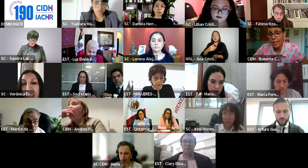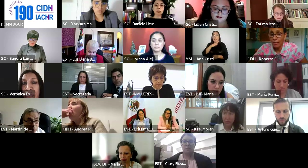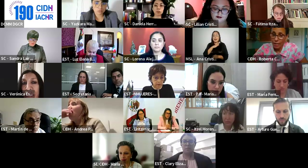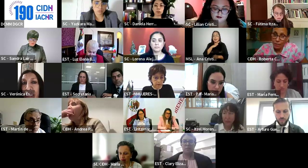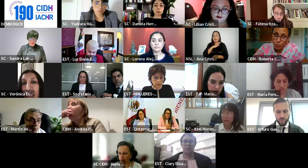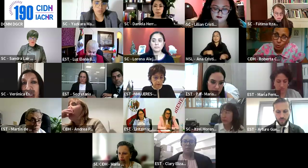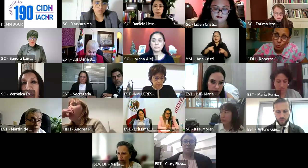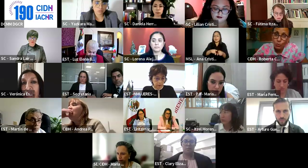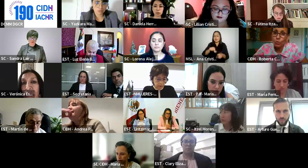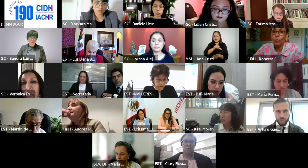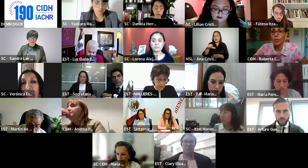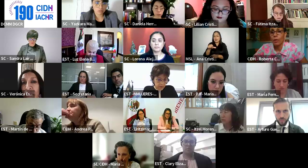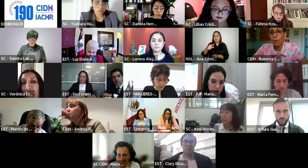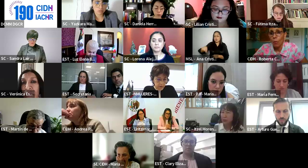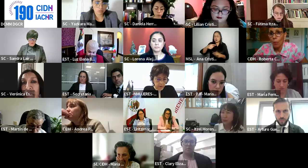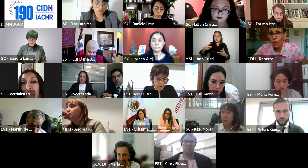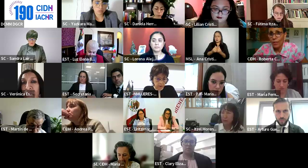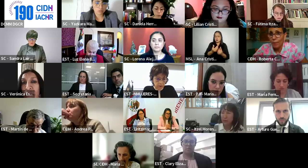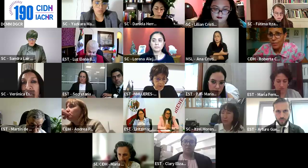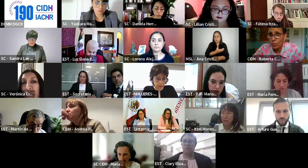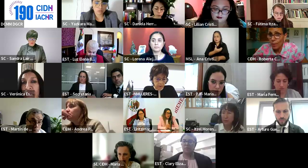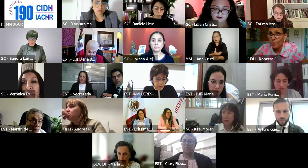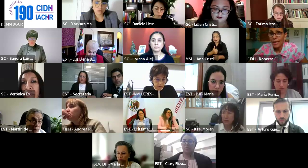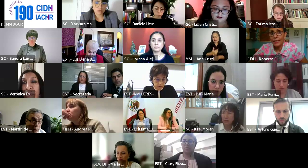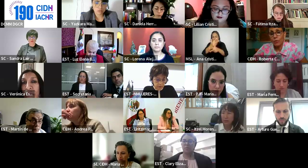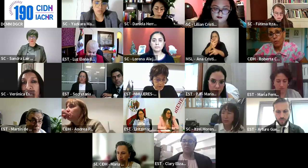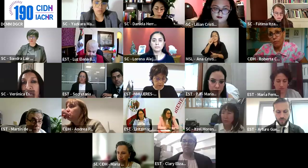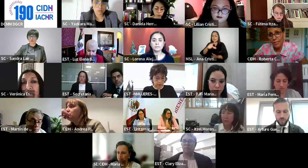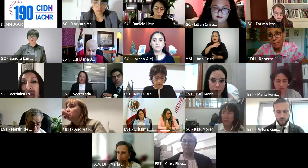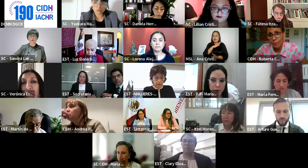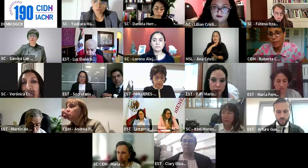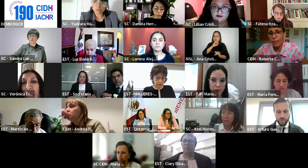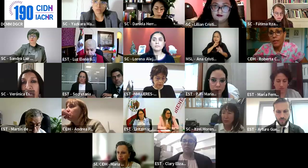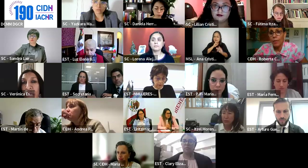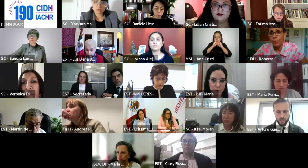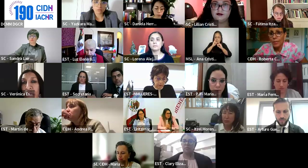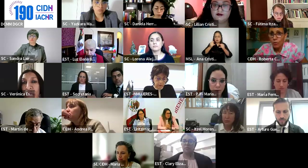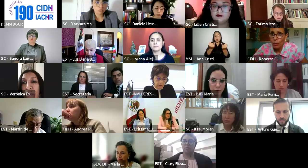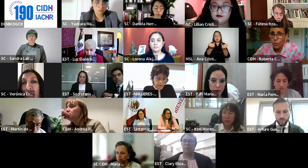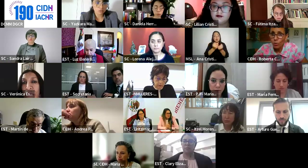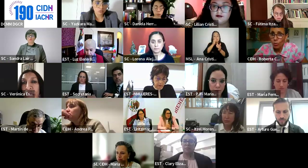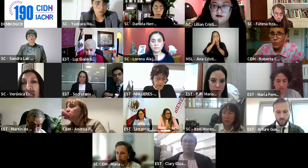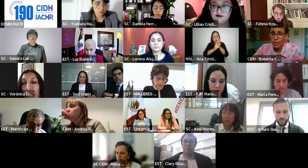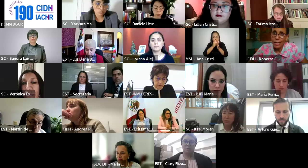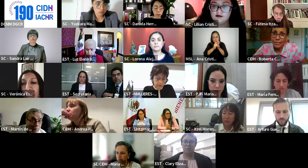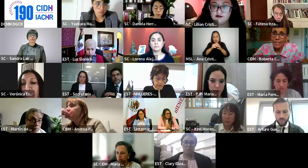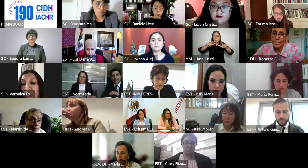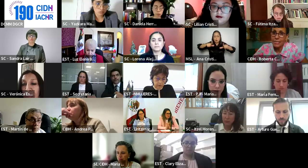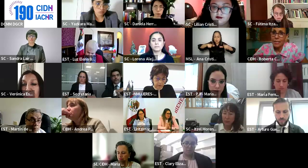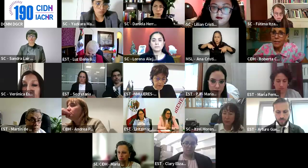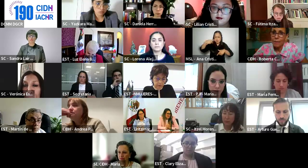joining us online, either through YouTube or the Commission's website or Facebook, please also know that you